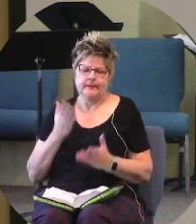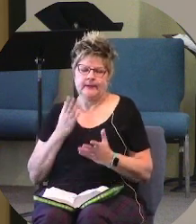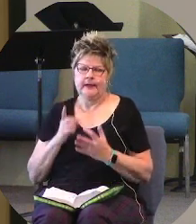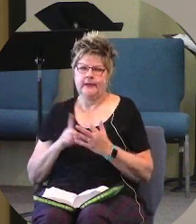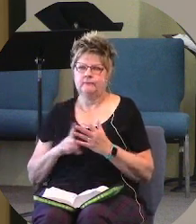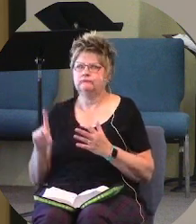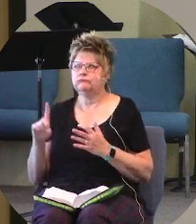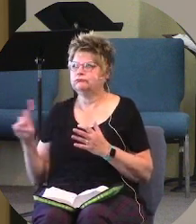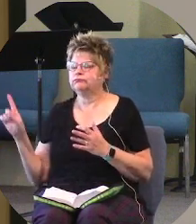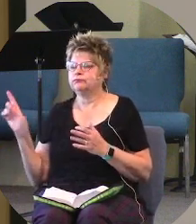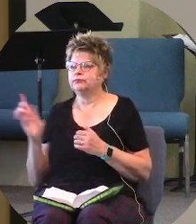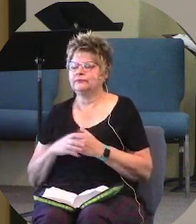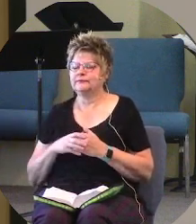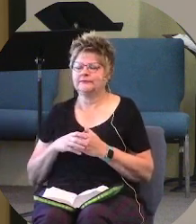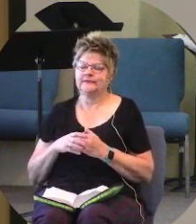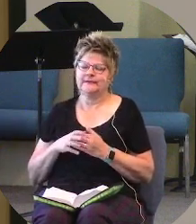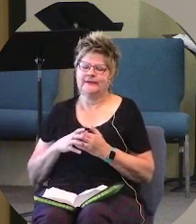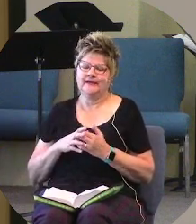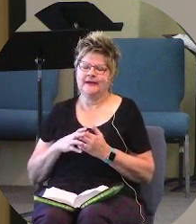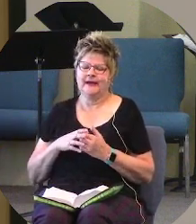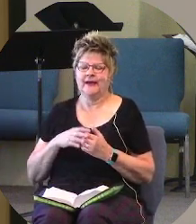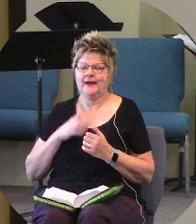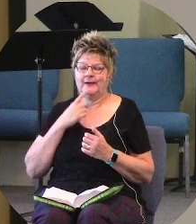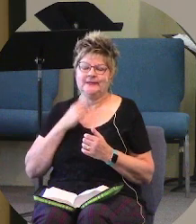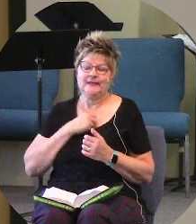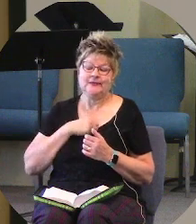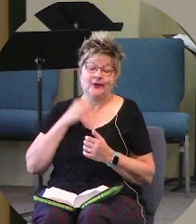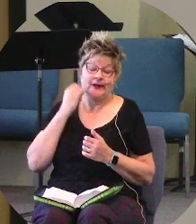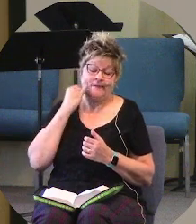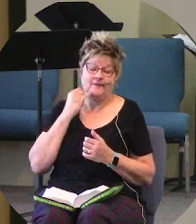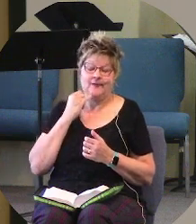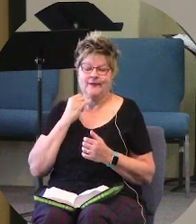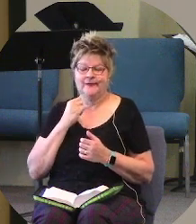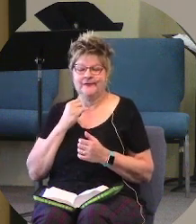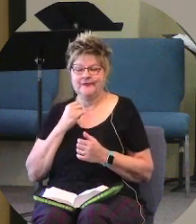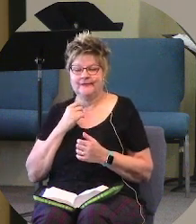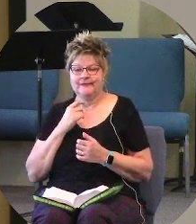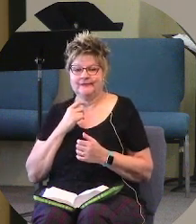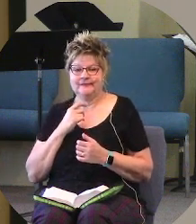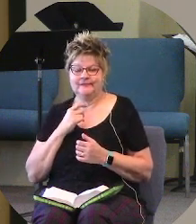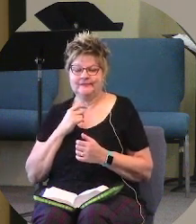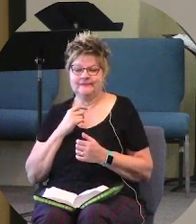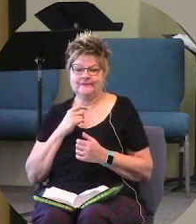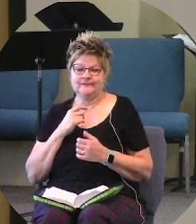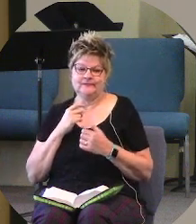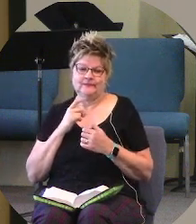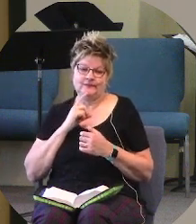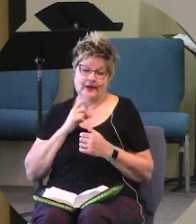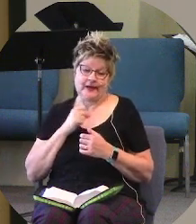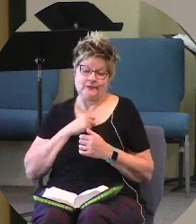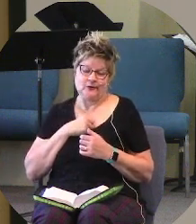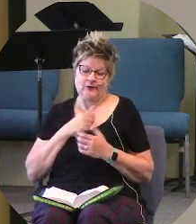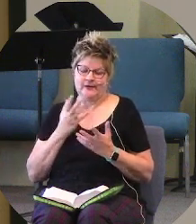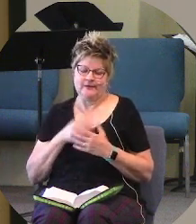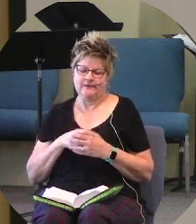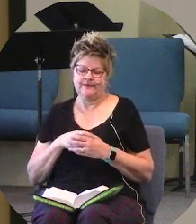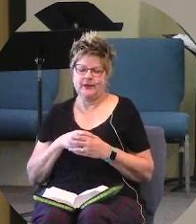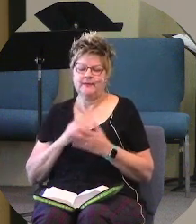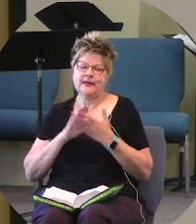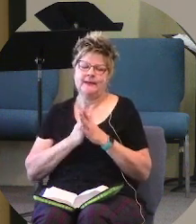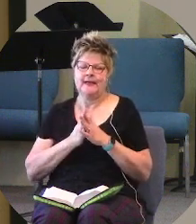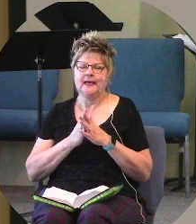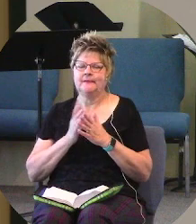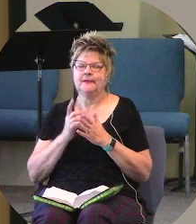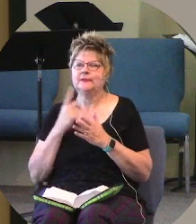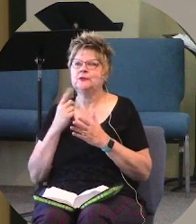I'd apologize if I was sorry, but I think I am. But they became someone else for a week or